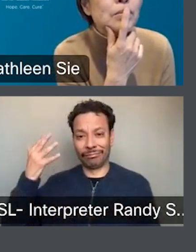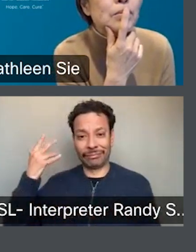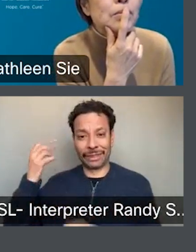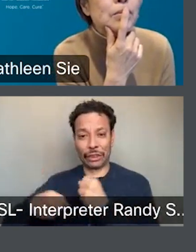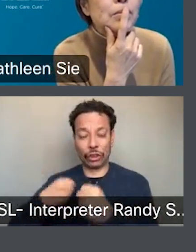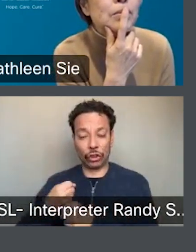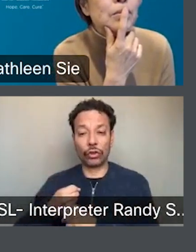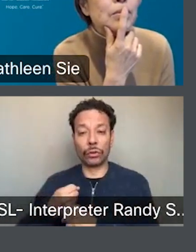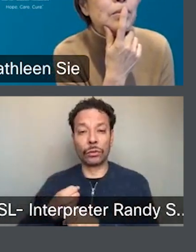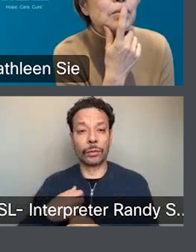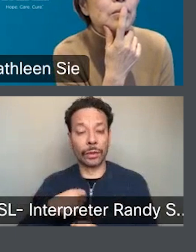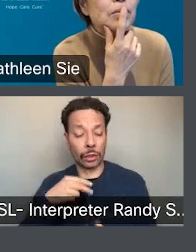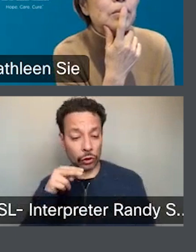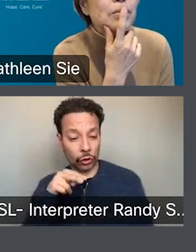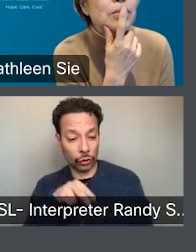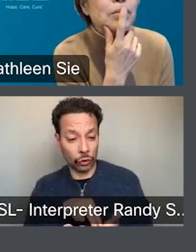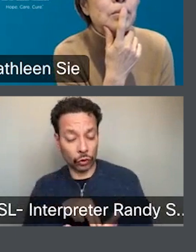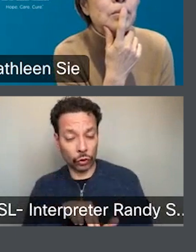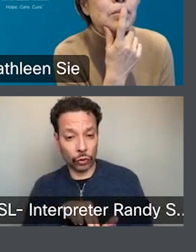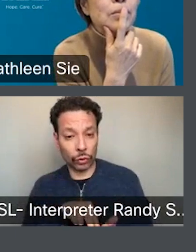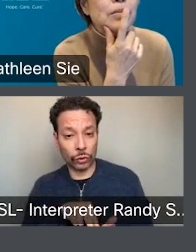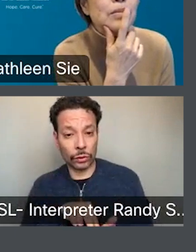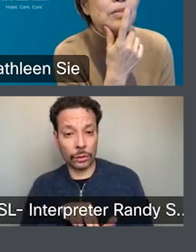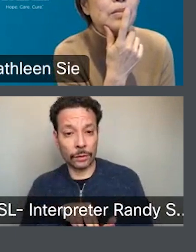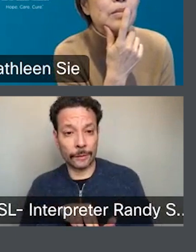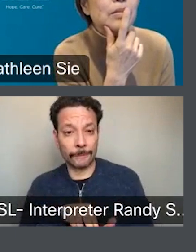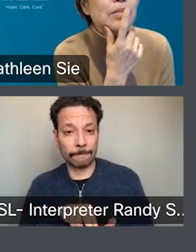looked at a